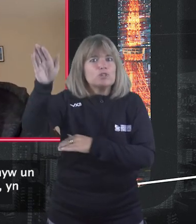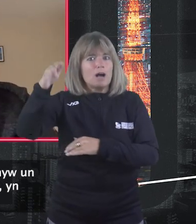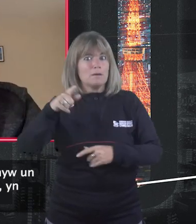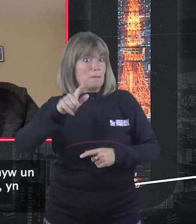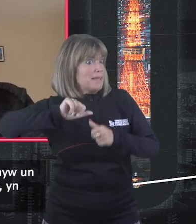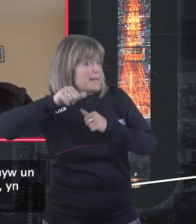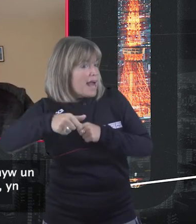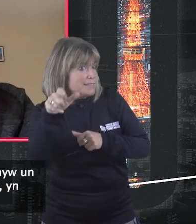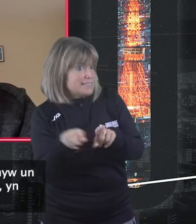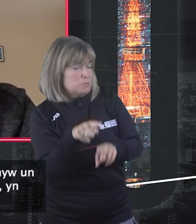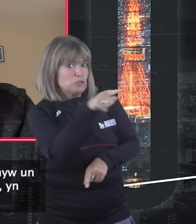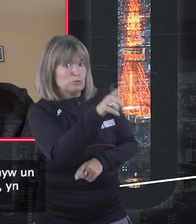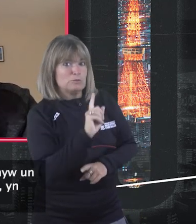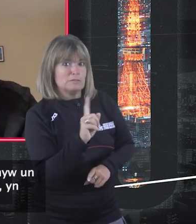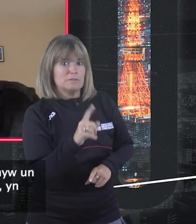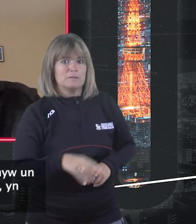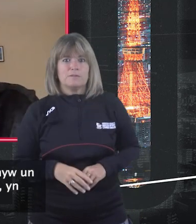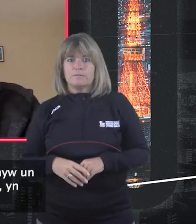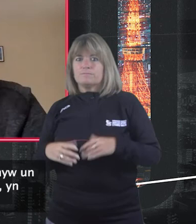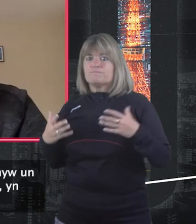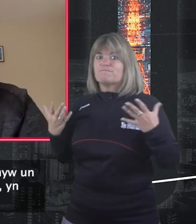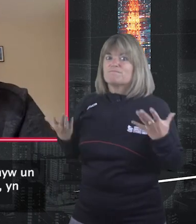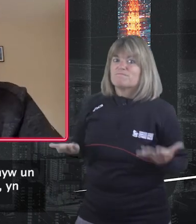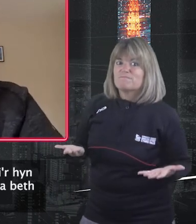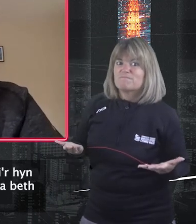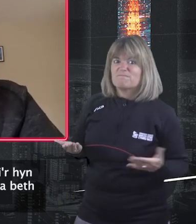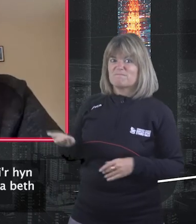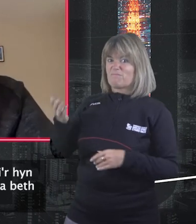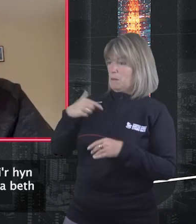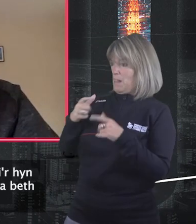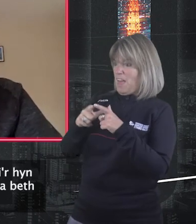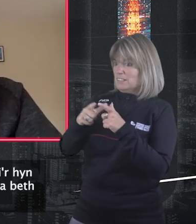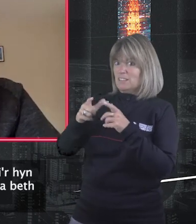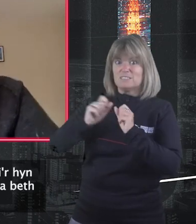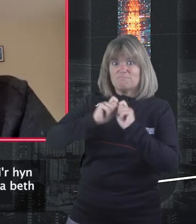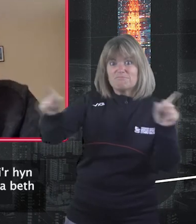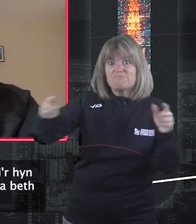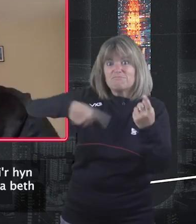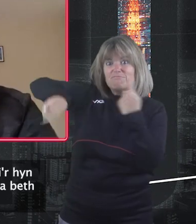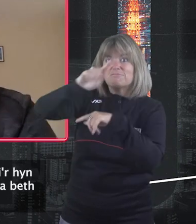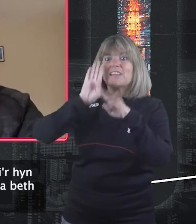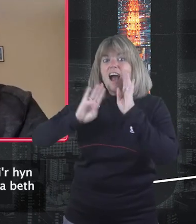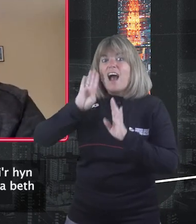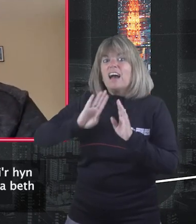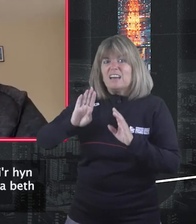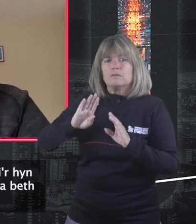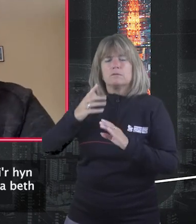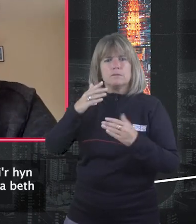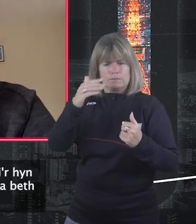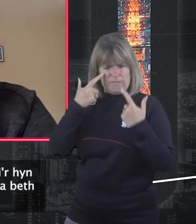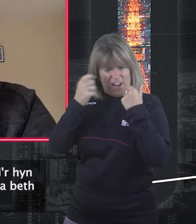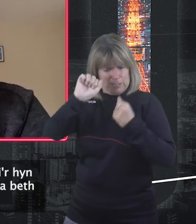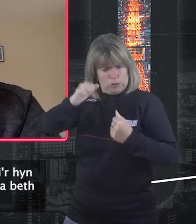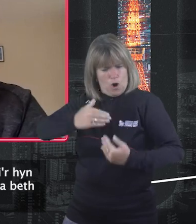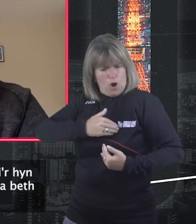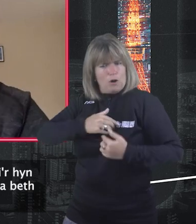ultimately are aspiring to be the next Livy Breen? So for my message to the youngsters would be,